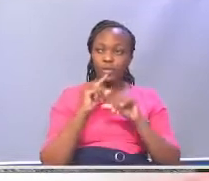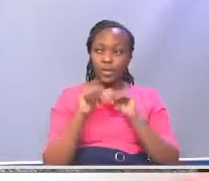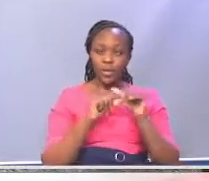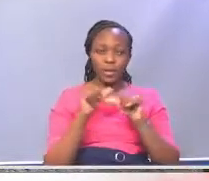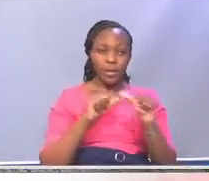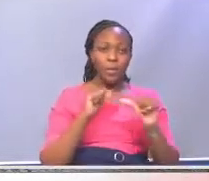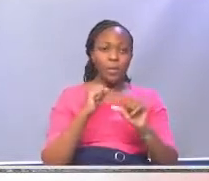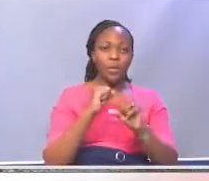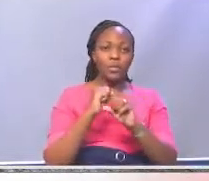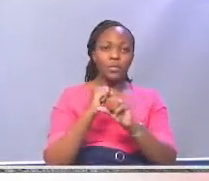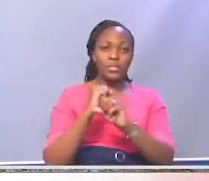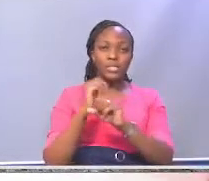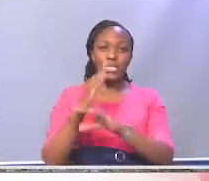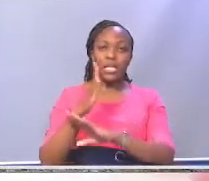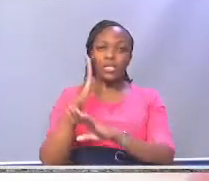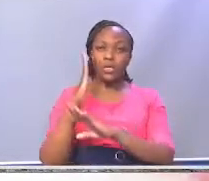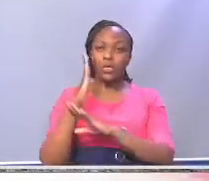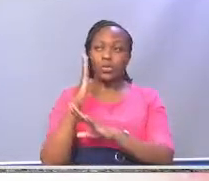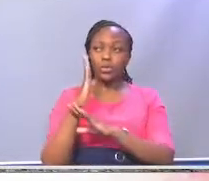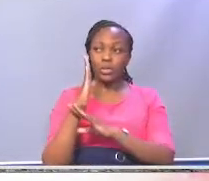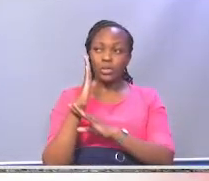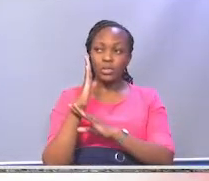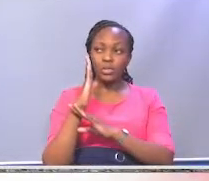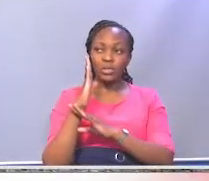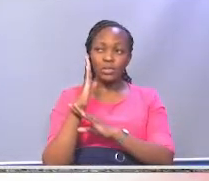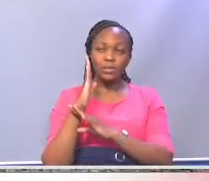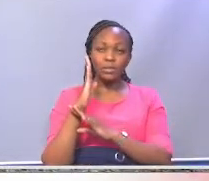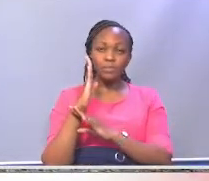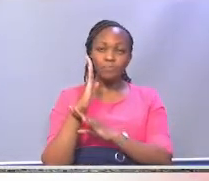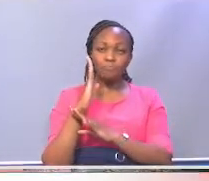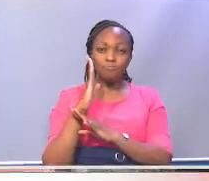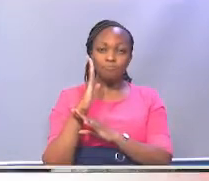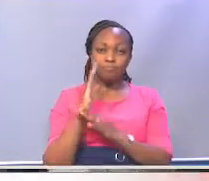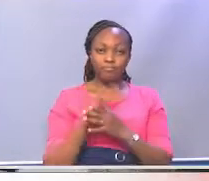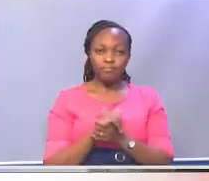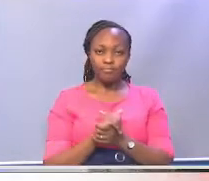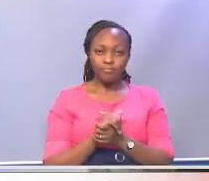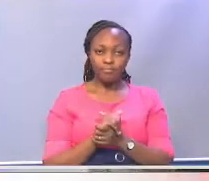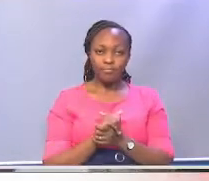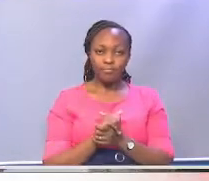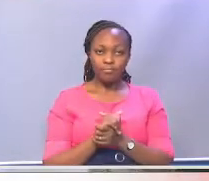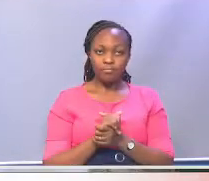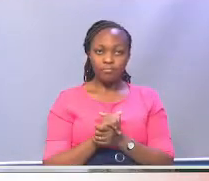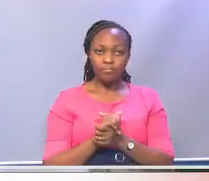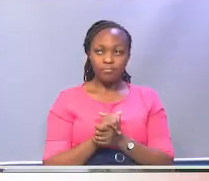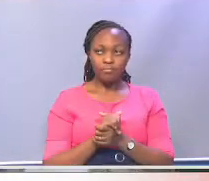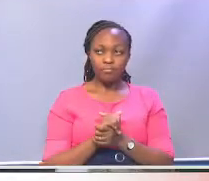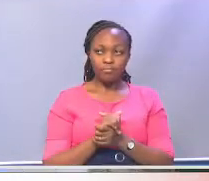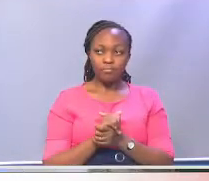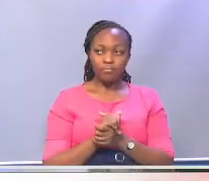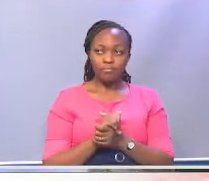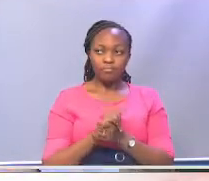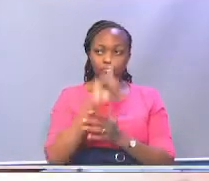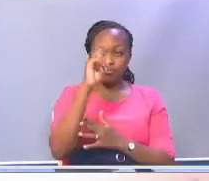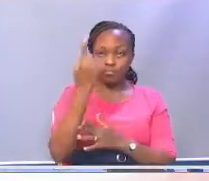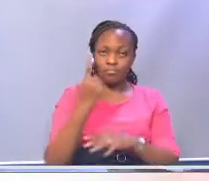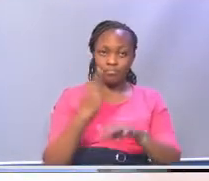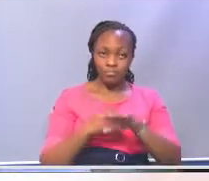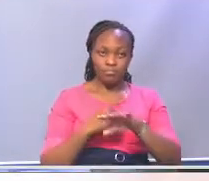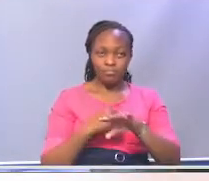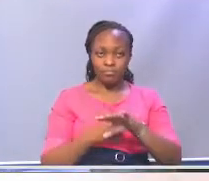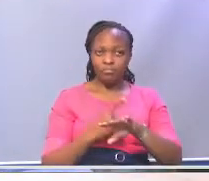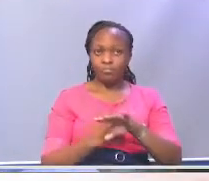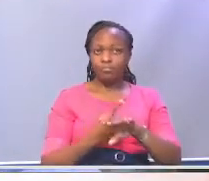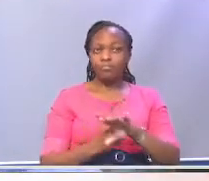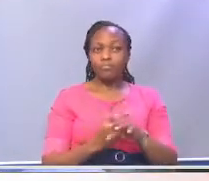sought to sleep at other people's places in a rotational manner. Siku ya kwanza kuna mali nilala wanu banana, the